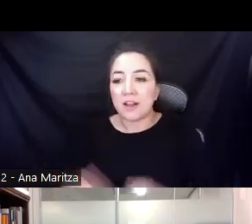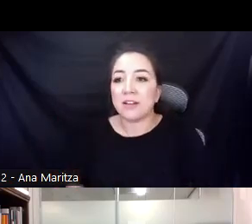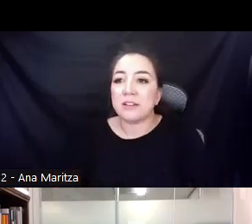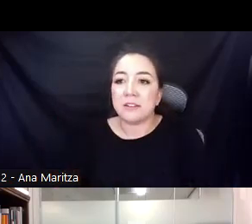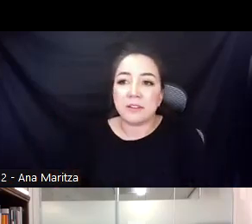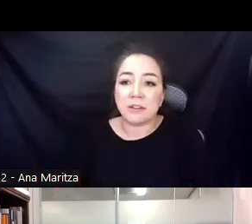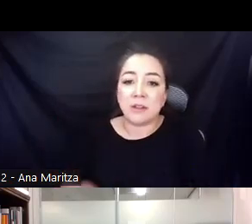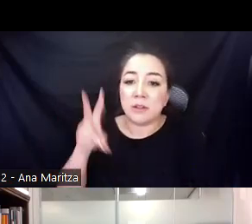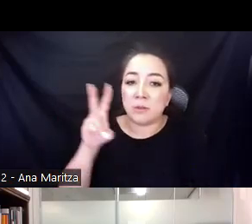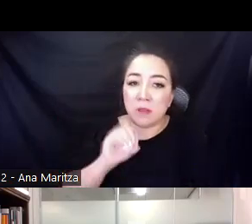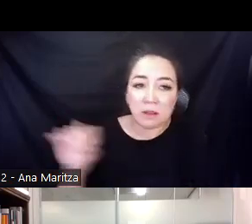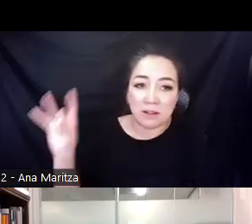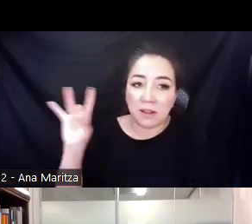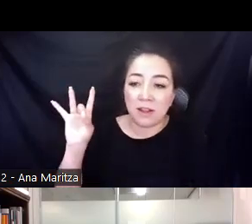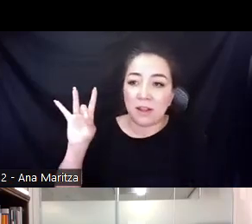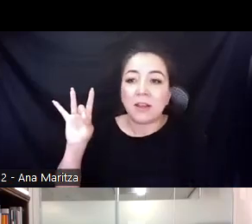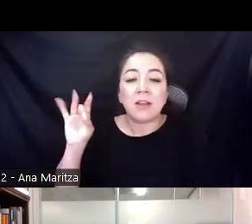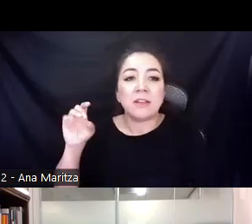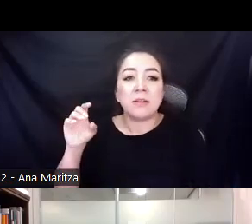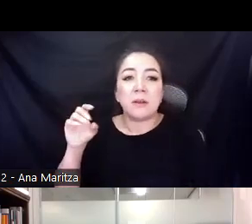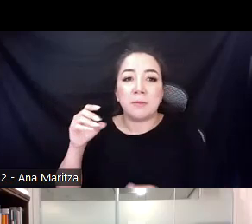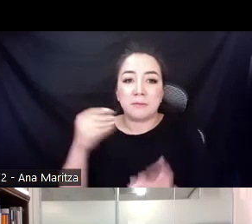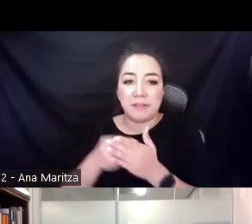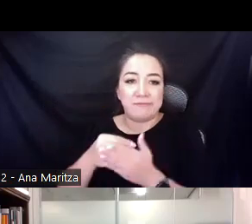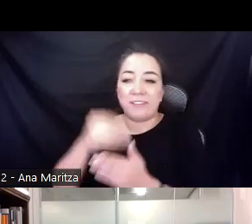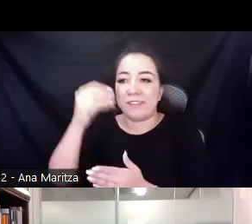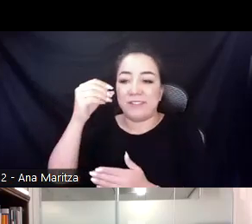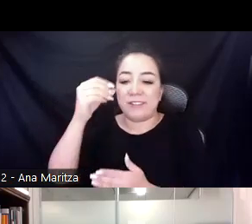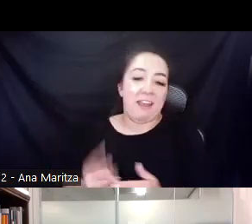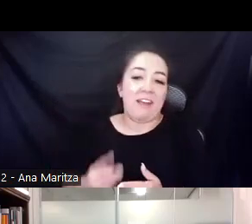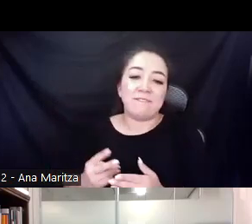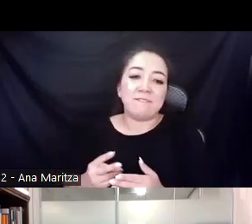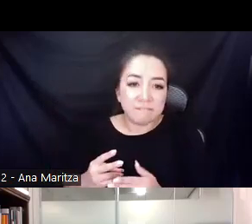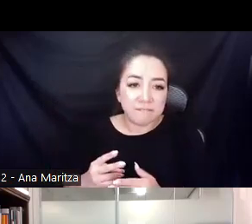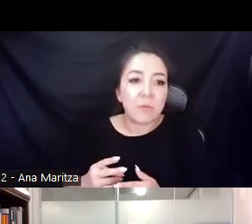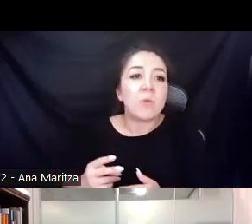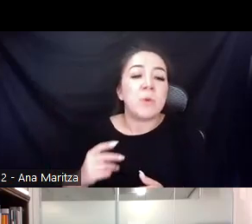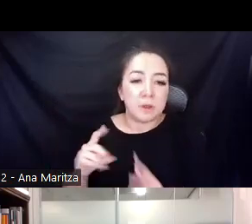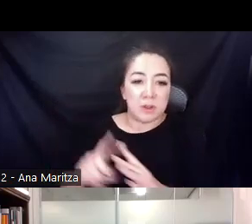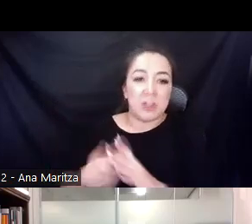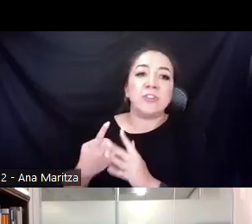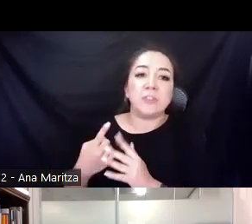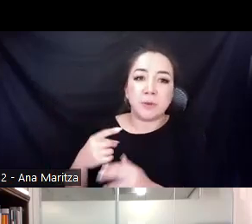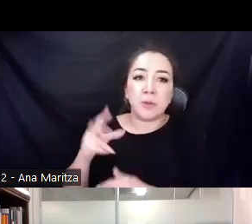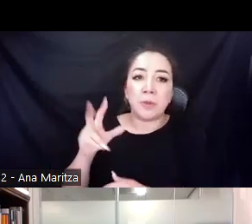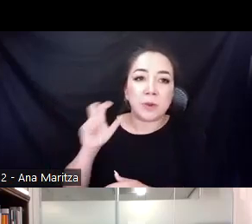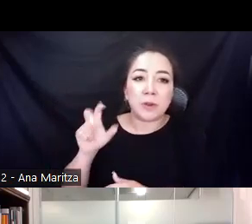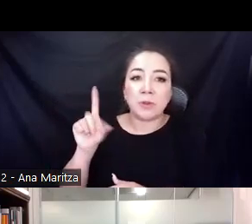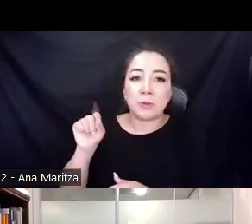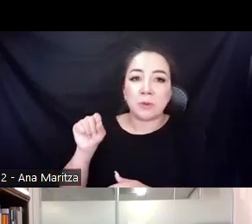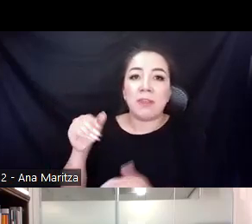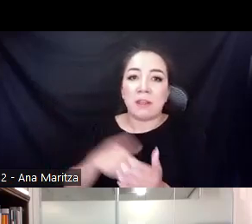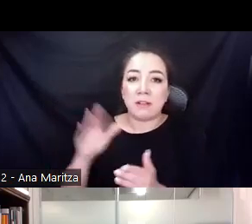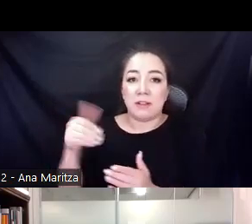In 2008, funding was slashed. We had been funded initially at $320,000 a